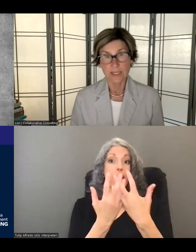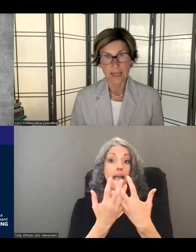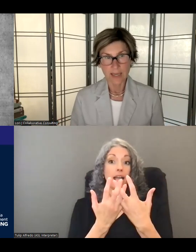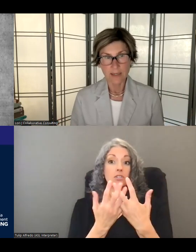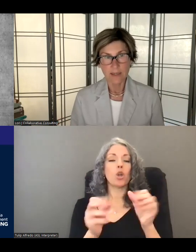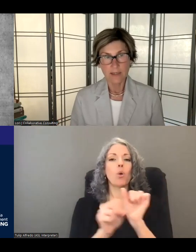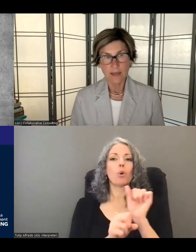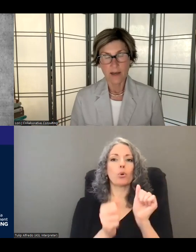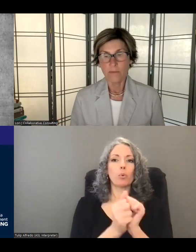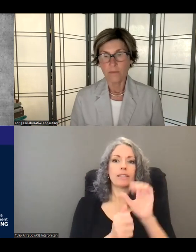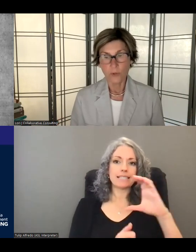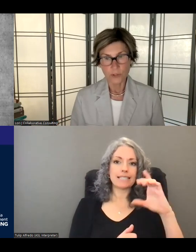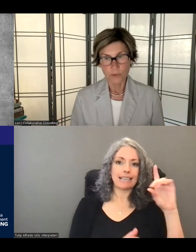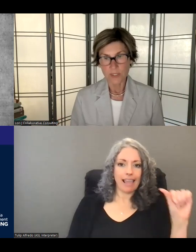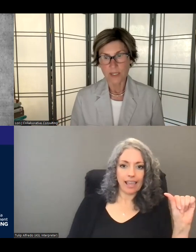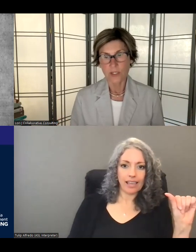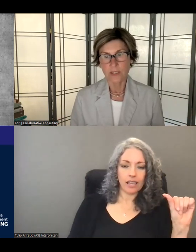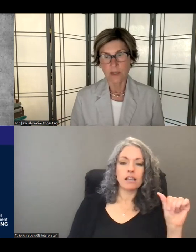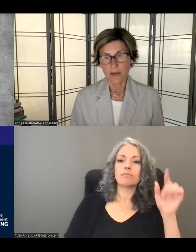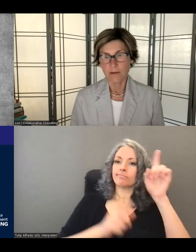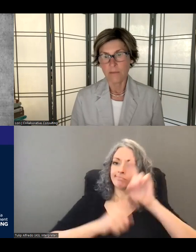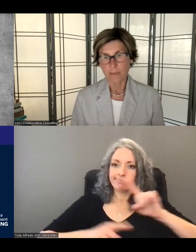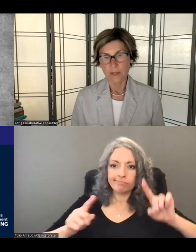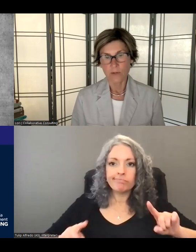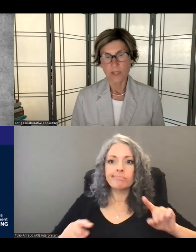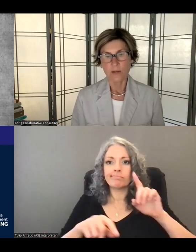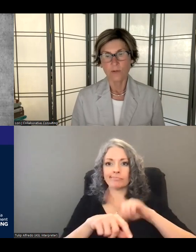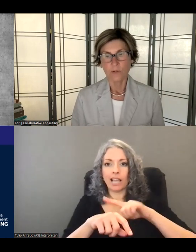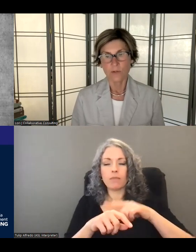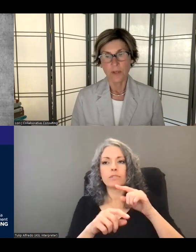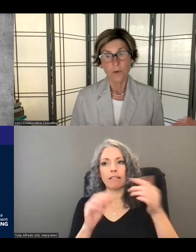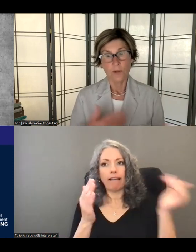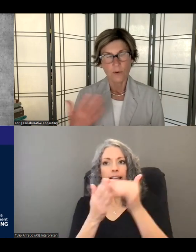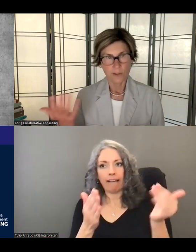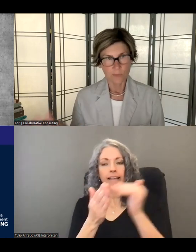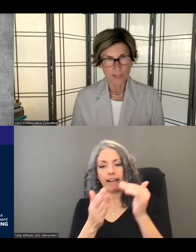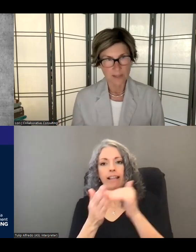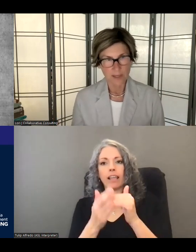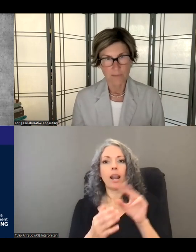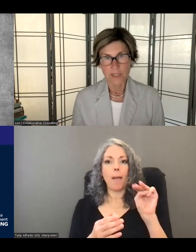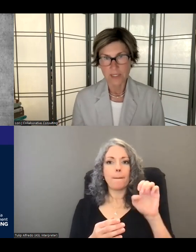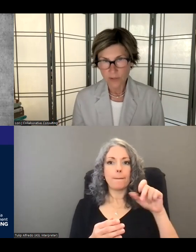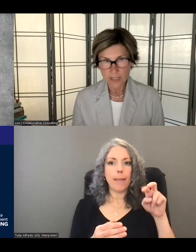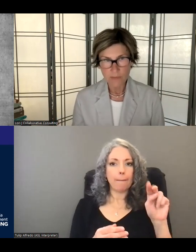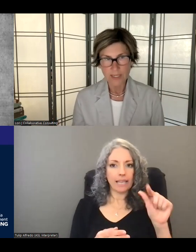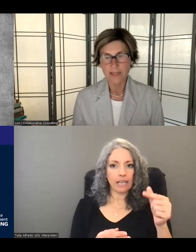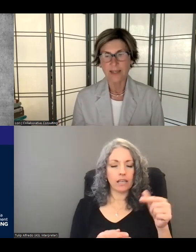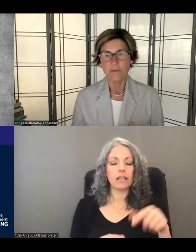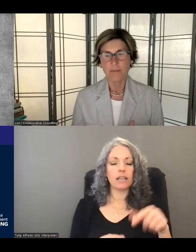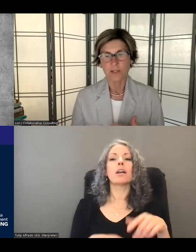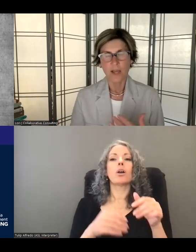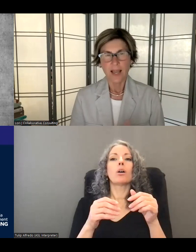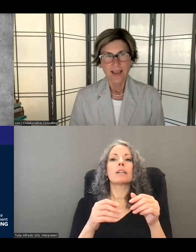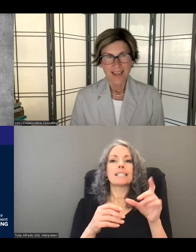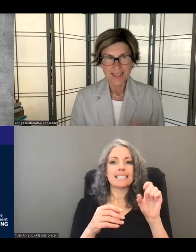with CDA, multiple sessions on mapping those stakeholders. We worked with the steering committee